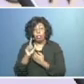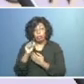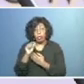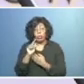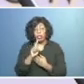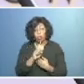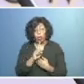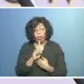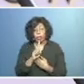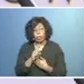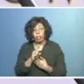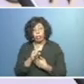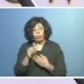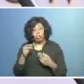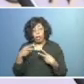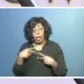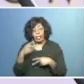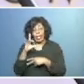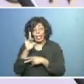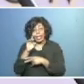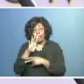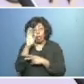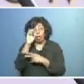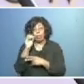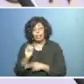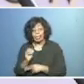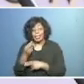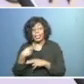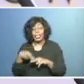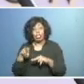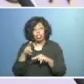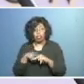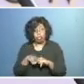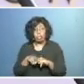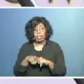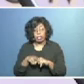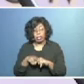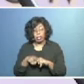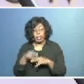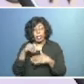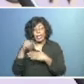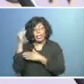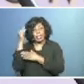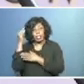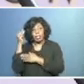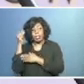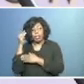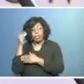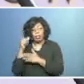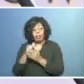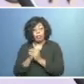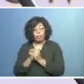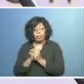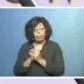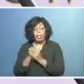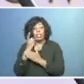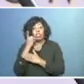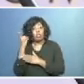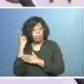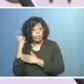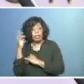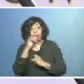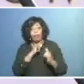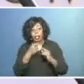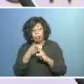September 2021, there was an 84% increase in general domestic violence